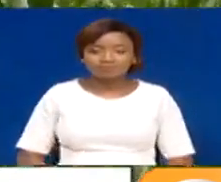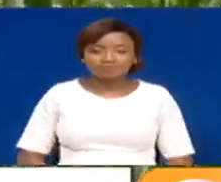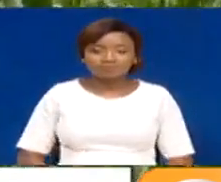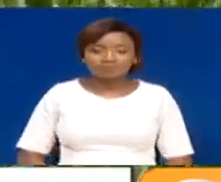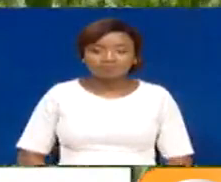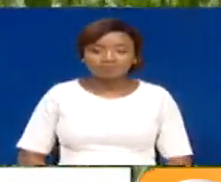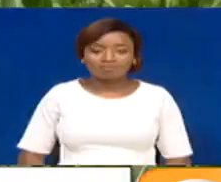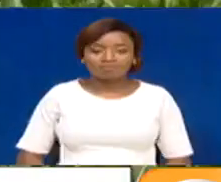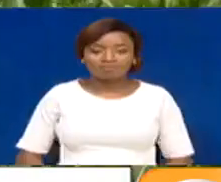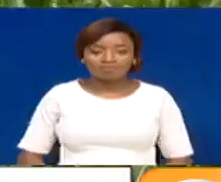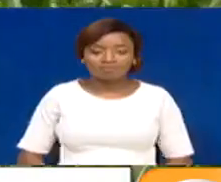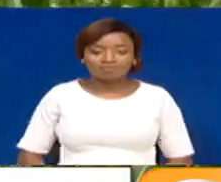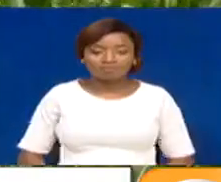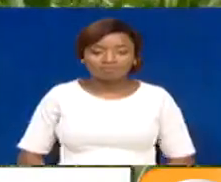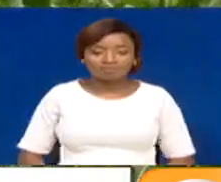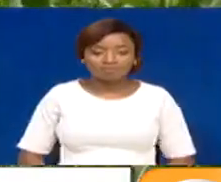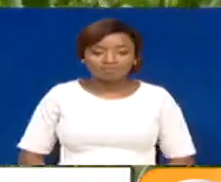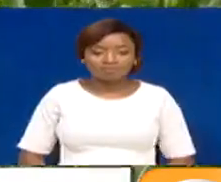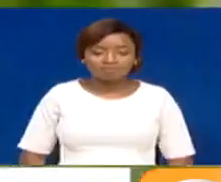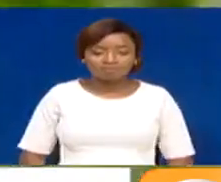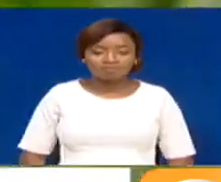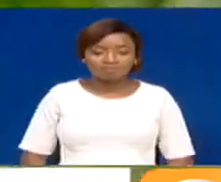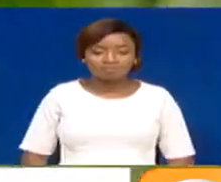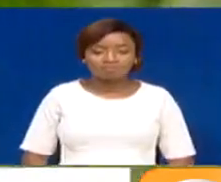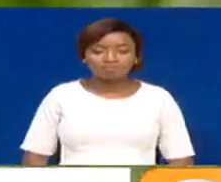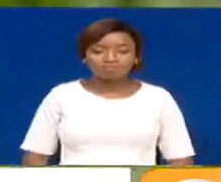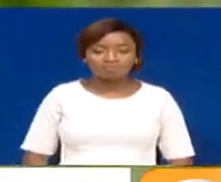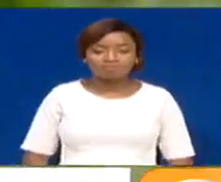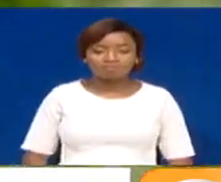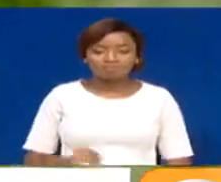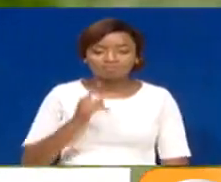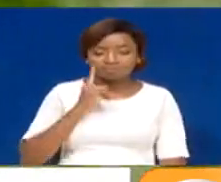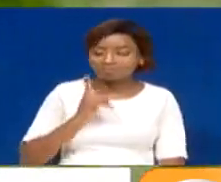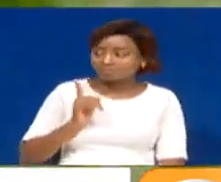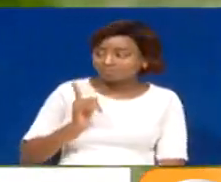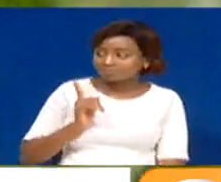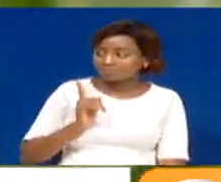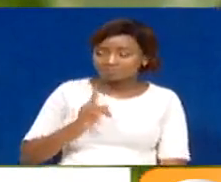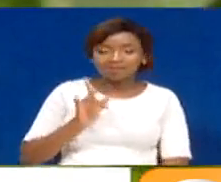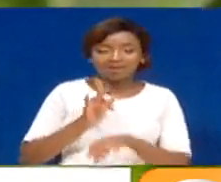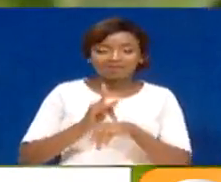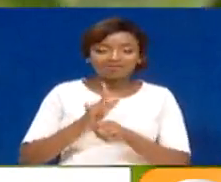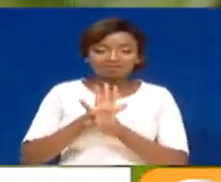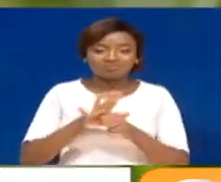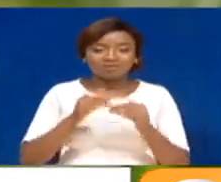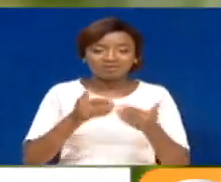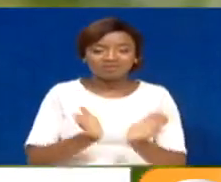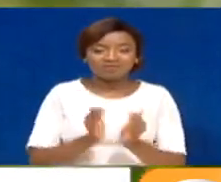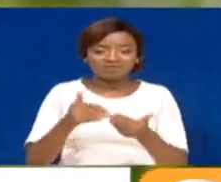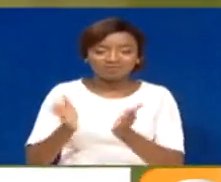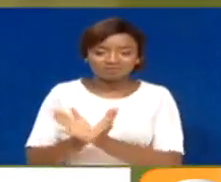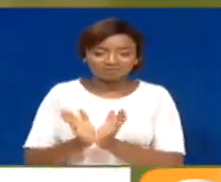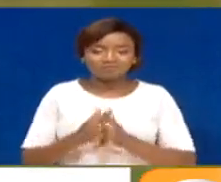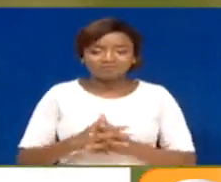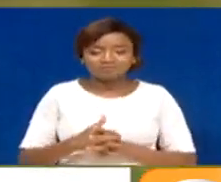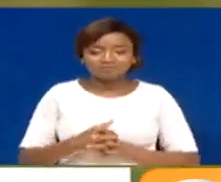Beneath the seemingly lush maize plantation crawls an enemy that is prodding families at Korumba village in Kisumu County out